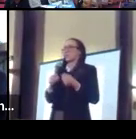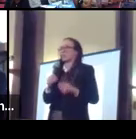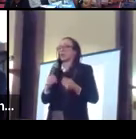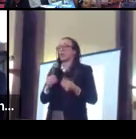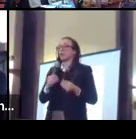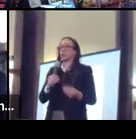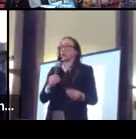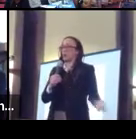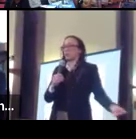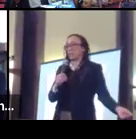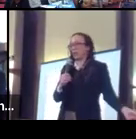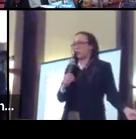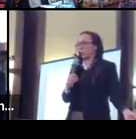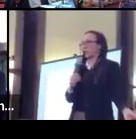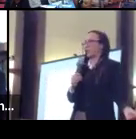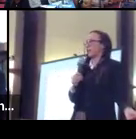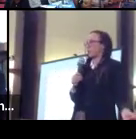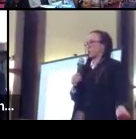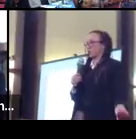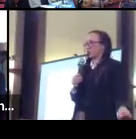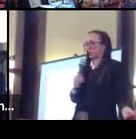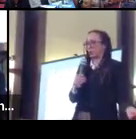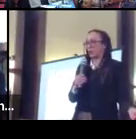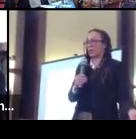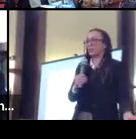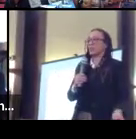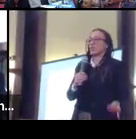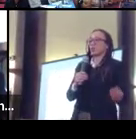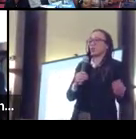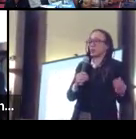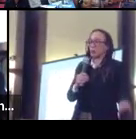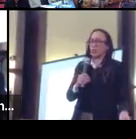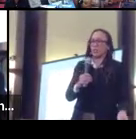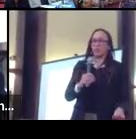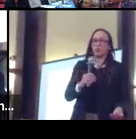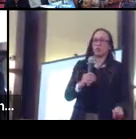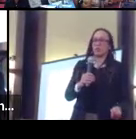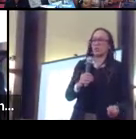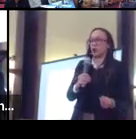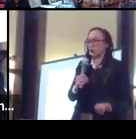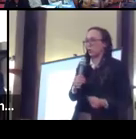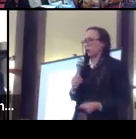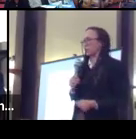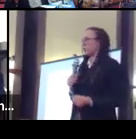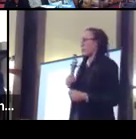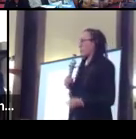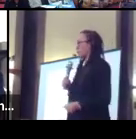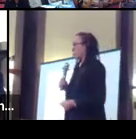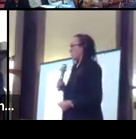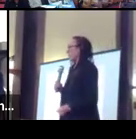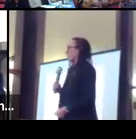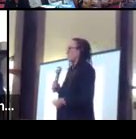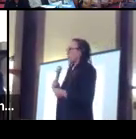road trip is that sometimes you do want to see that cool thing that wasn't originally planned. So the implementation matrix is also meant